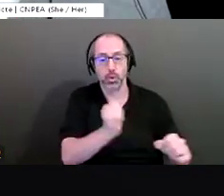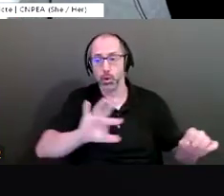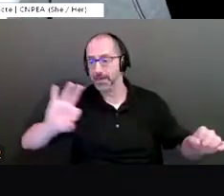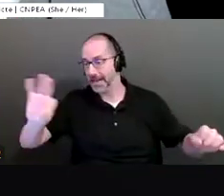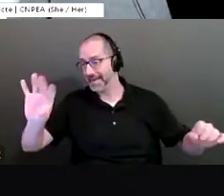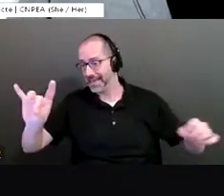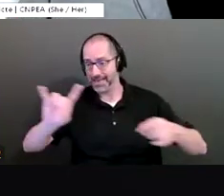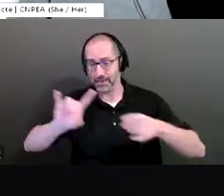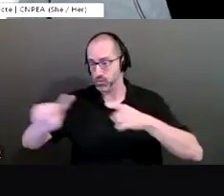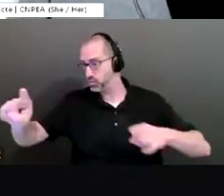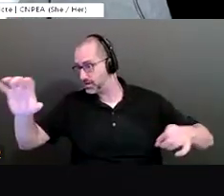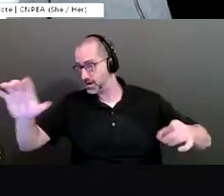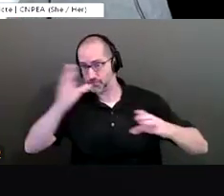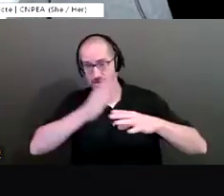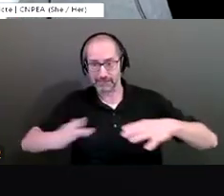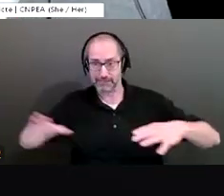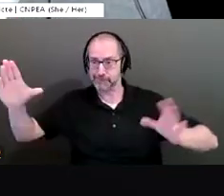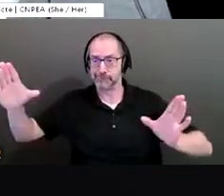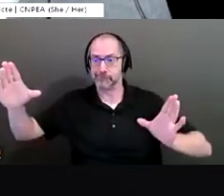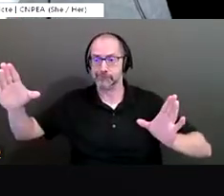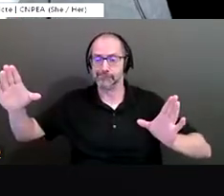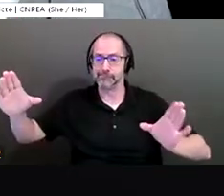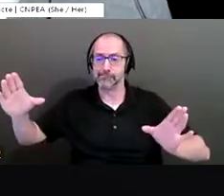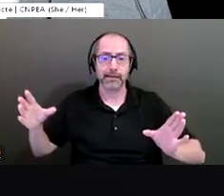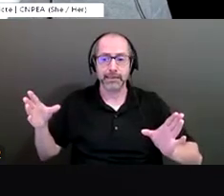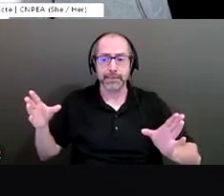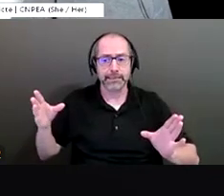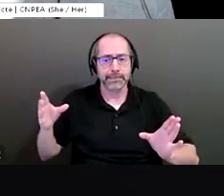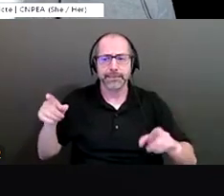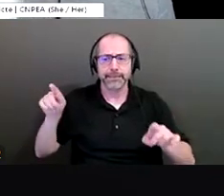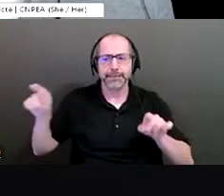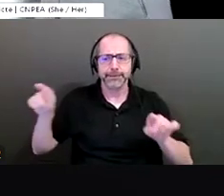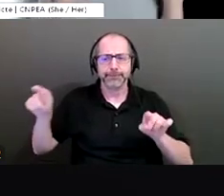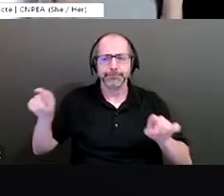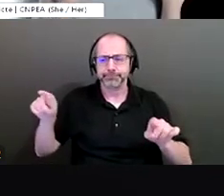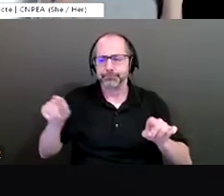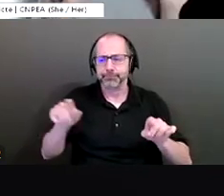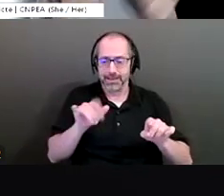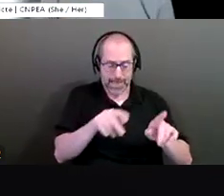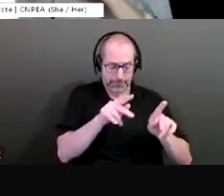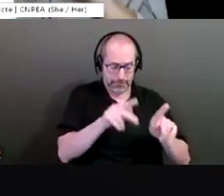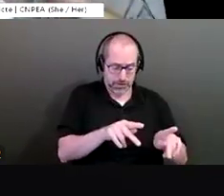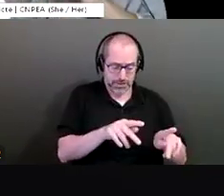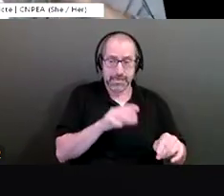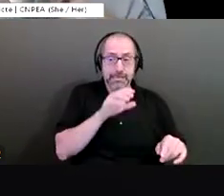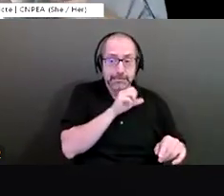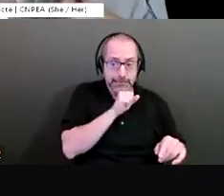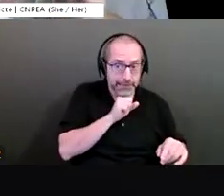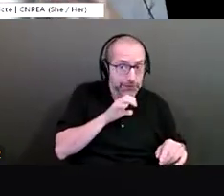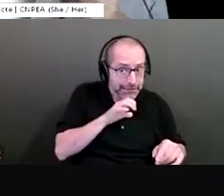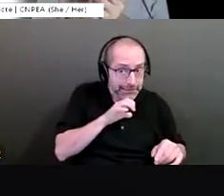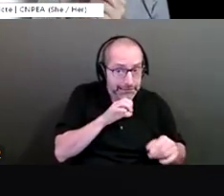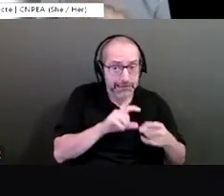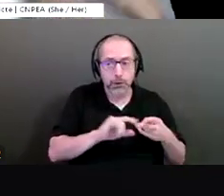you notice any differences in terms of what the person says are seniors versus junior